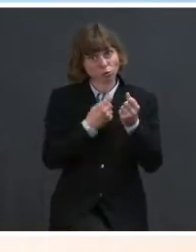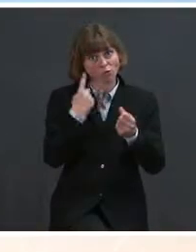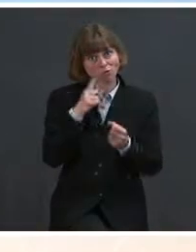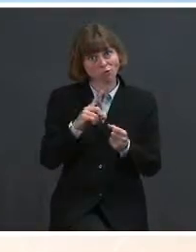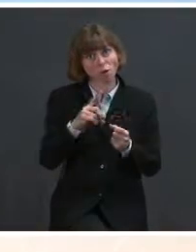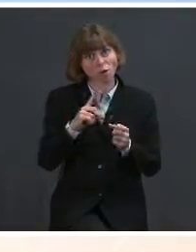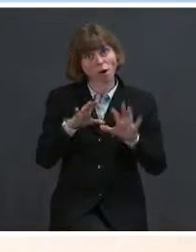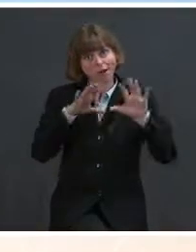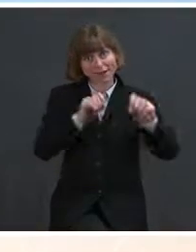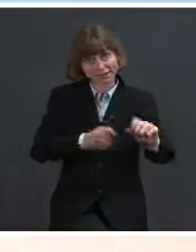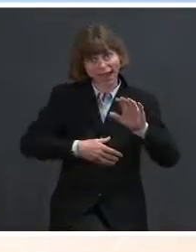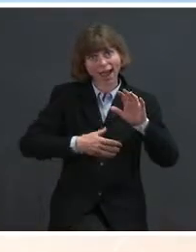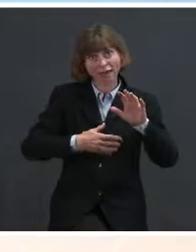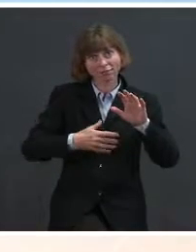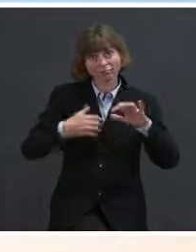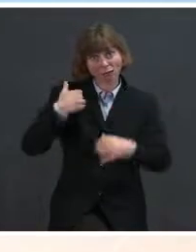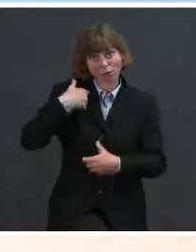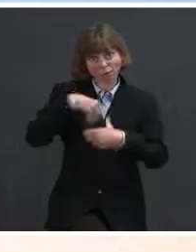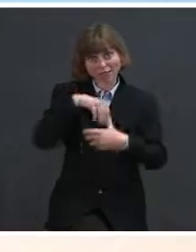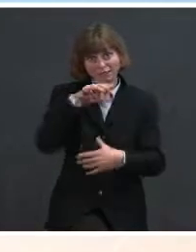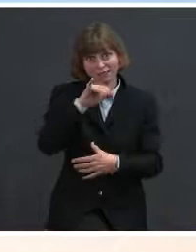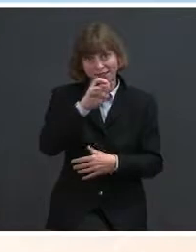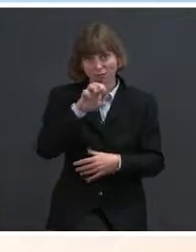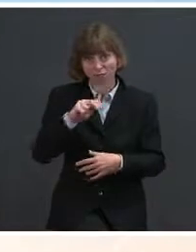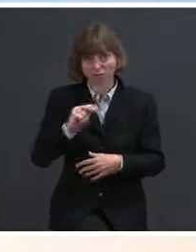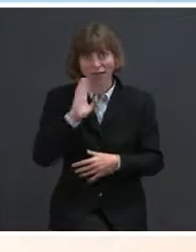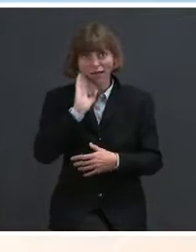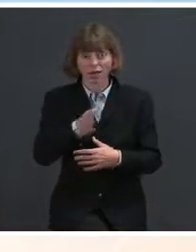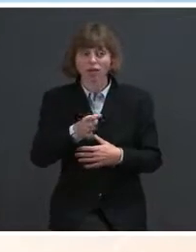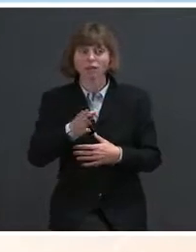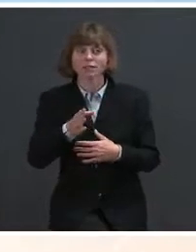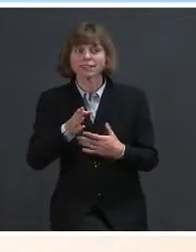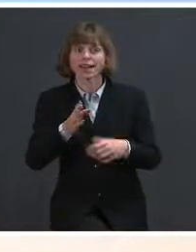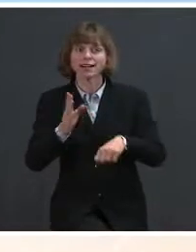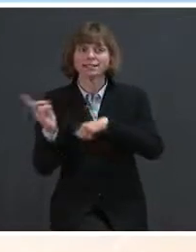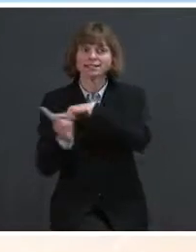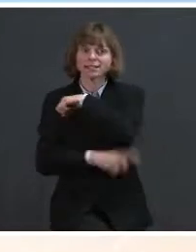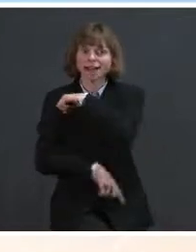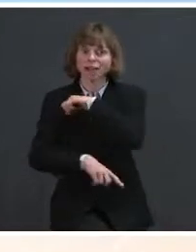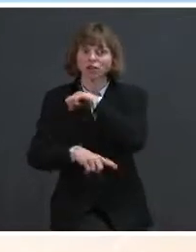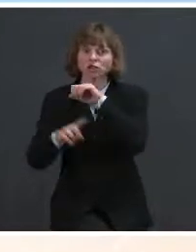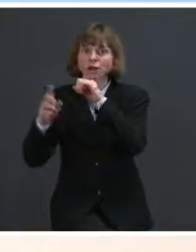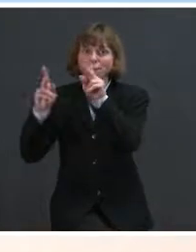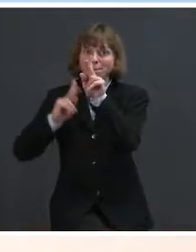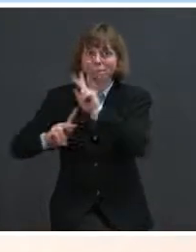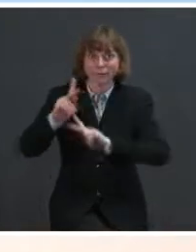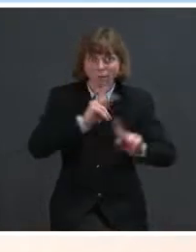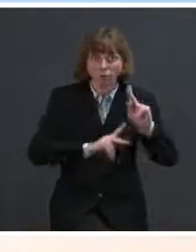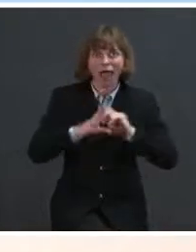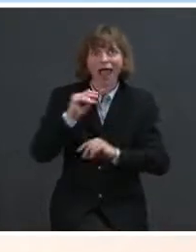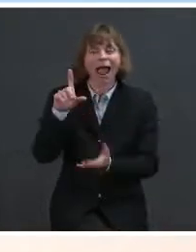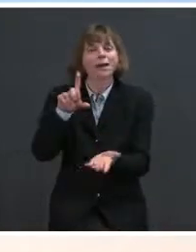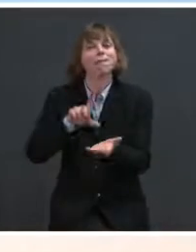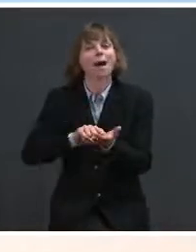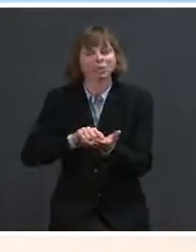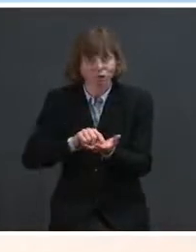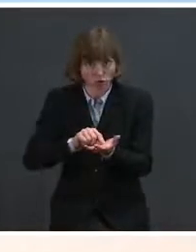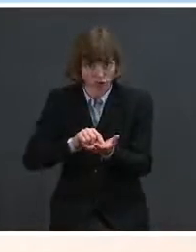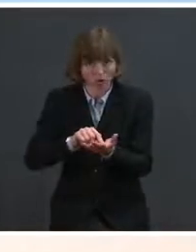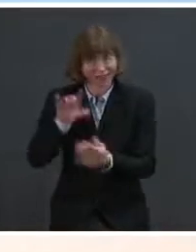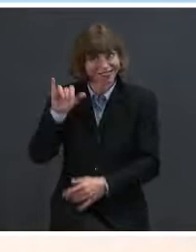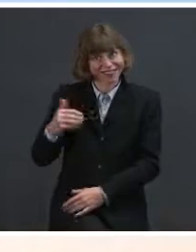additional steps to sanction individuals and to publish something the last administration was not prepared to do,